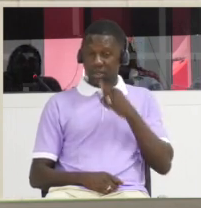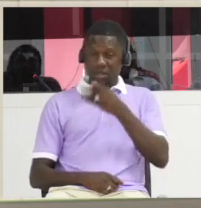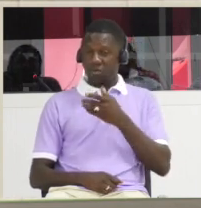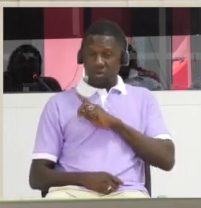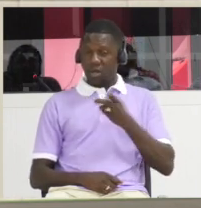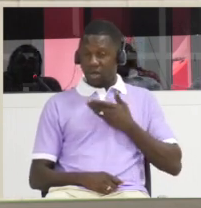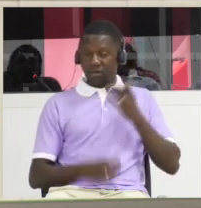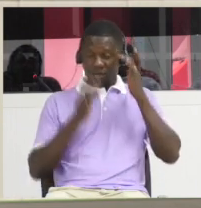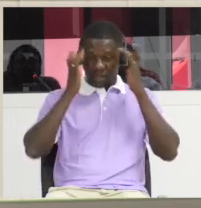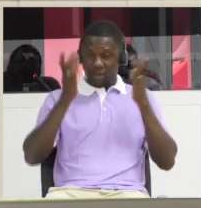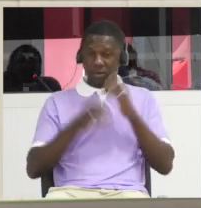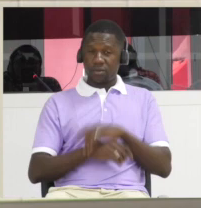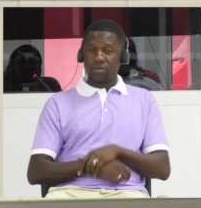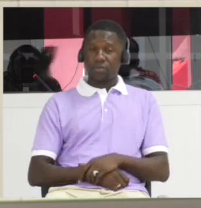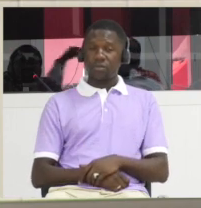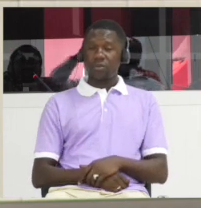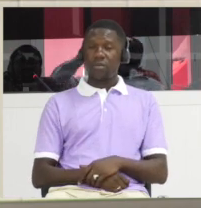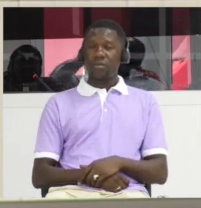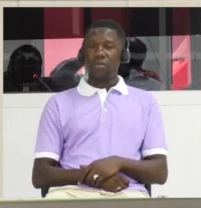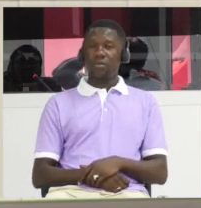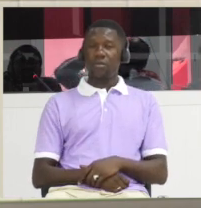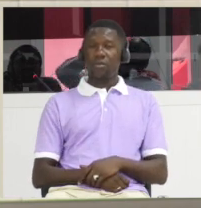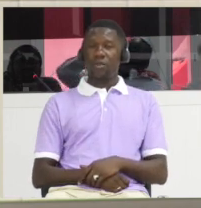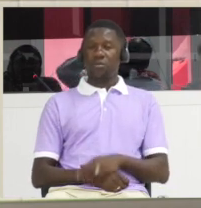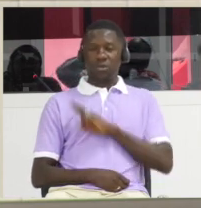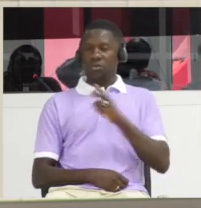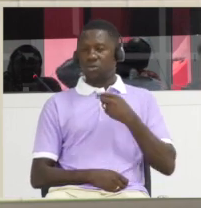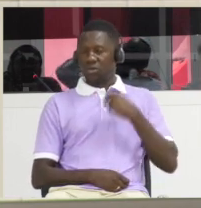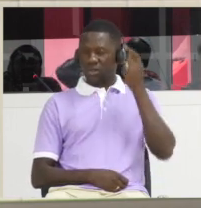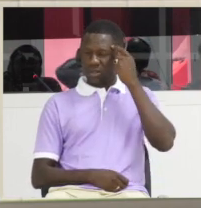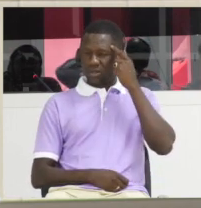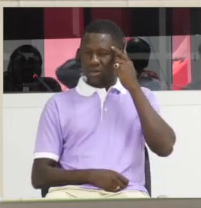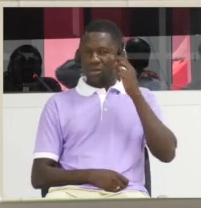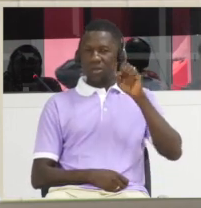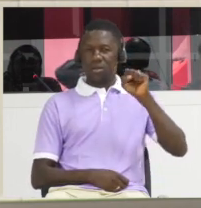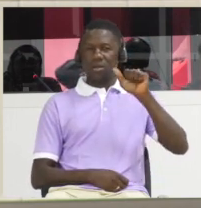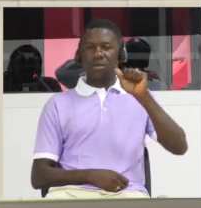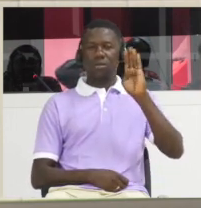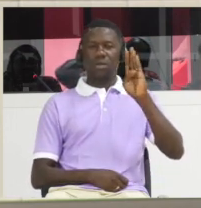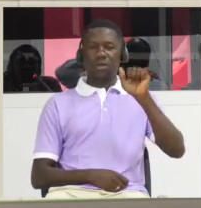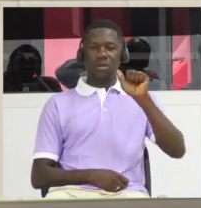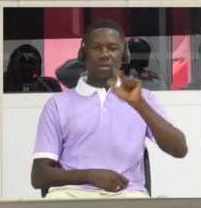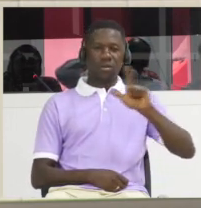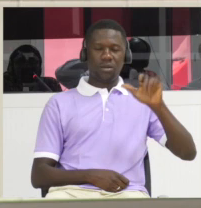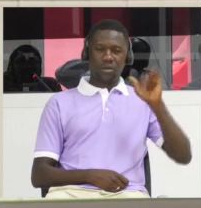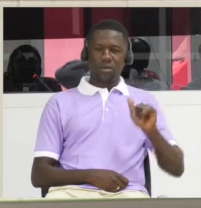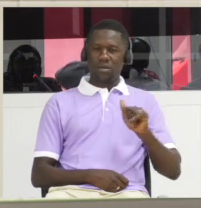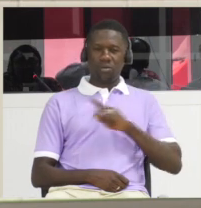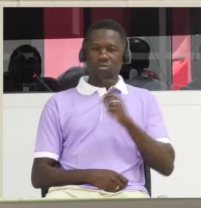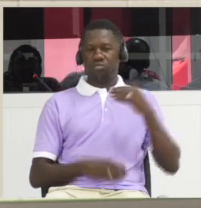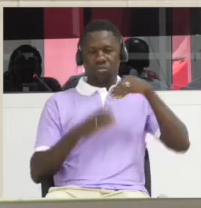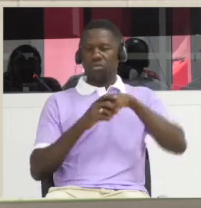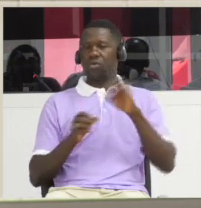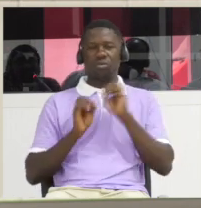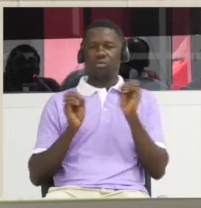think Mr. Sehu Sabali was behind the coup. That's my personal. I have no evidence whatsoever.